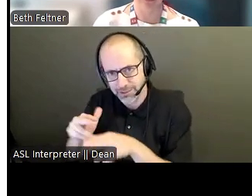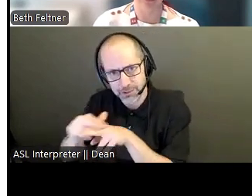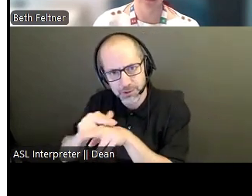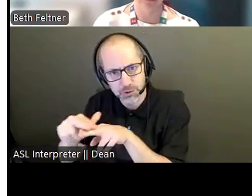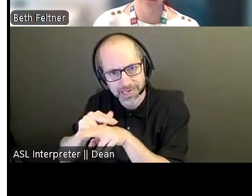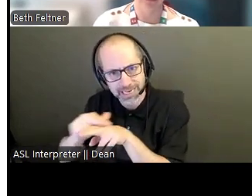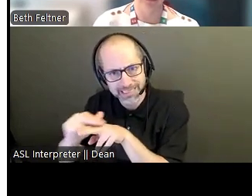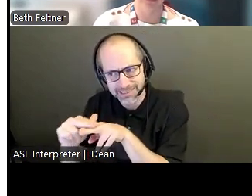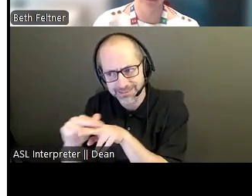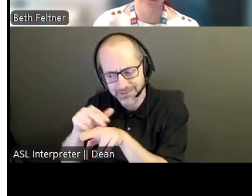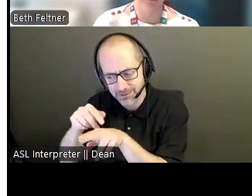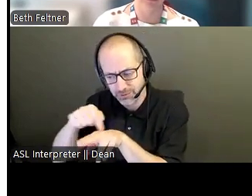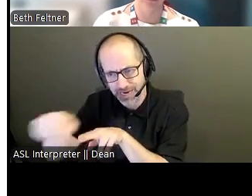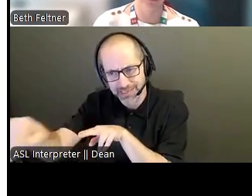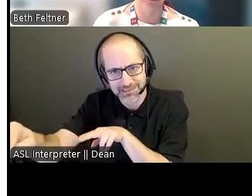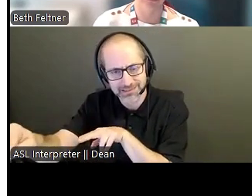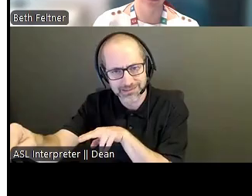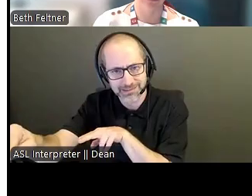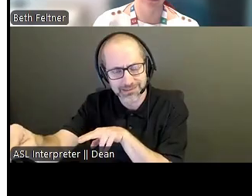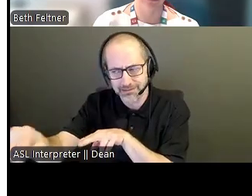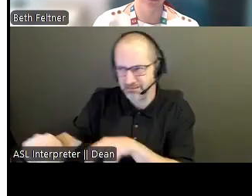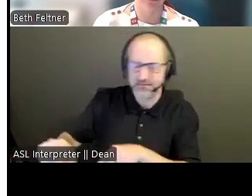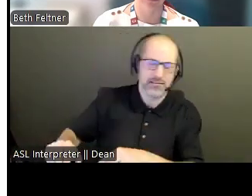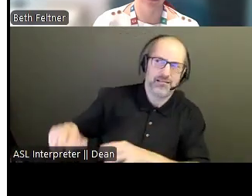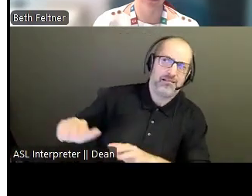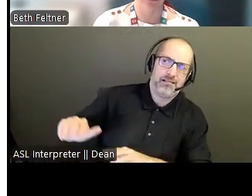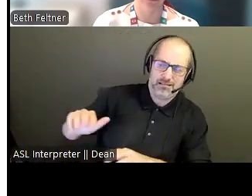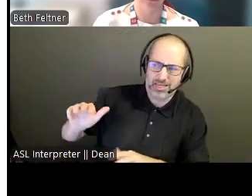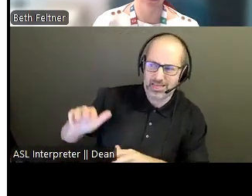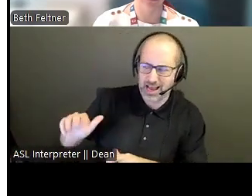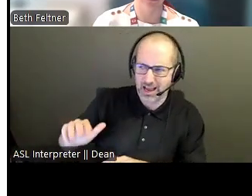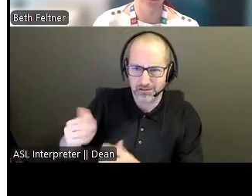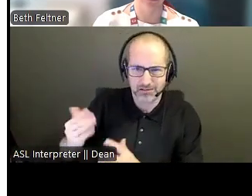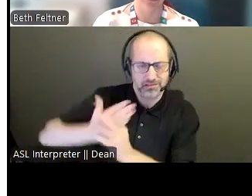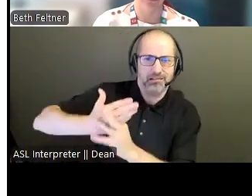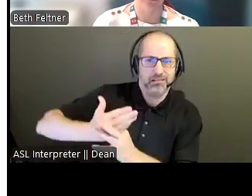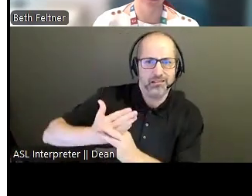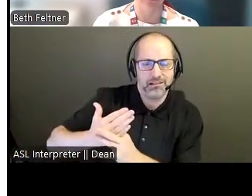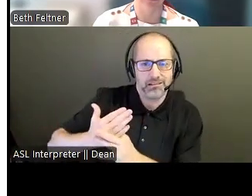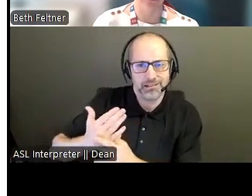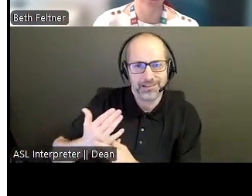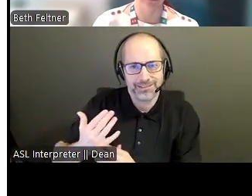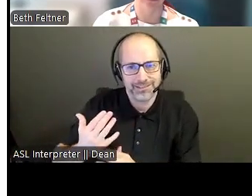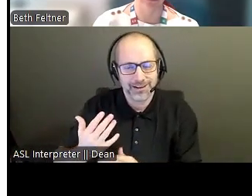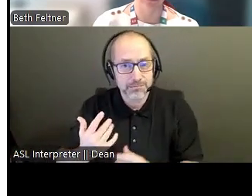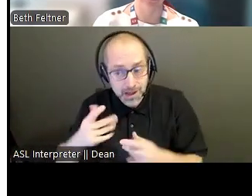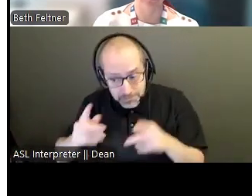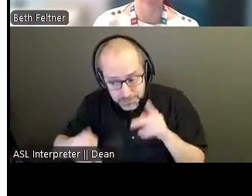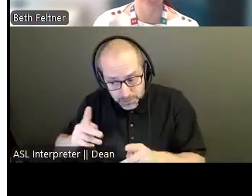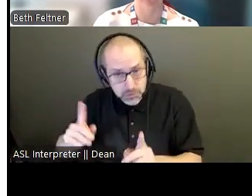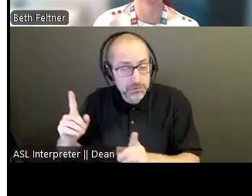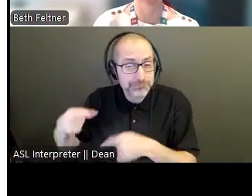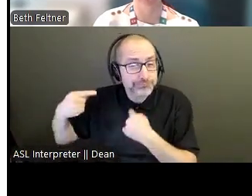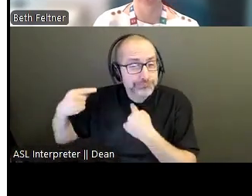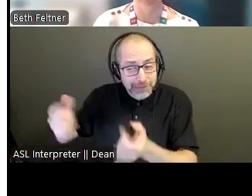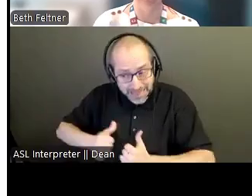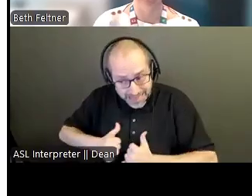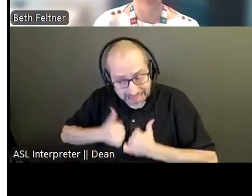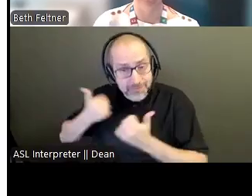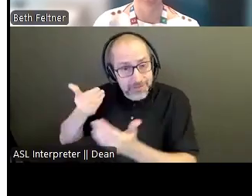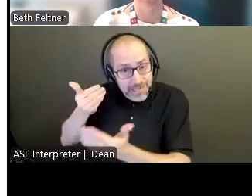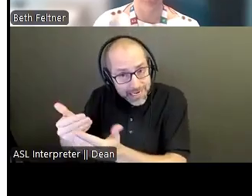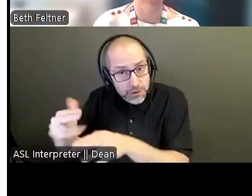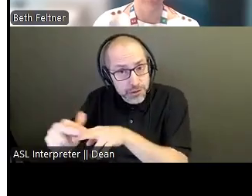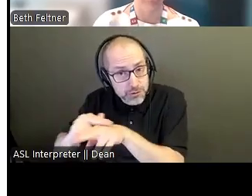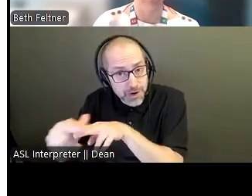probably find that they don't hear the trains as much unless they're actually, really actively listening for them.